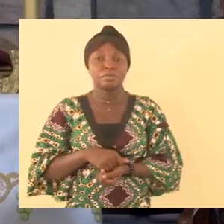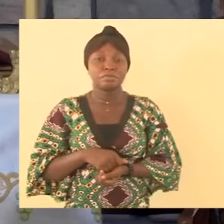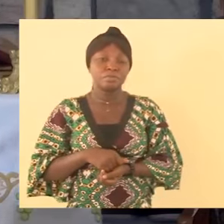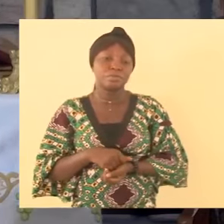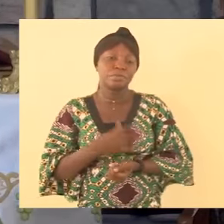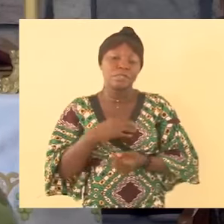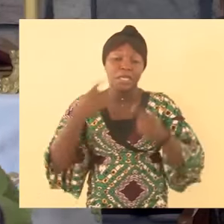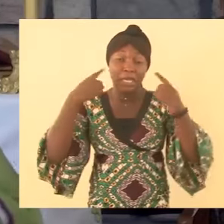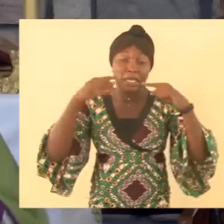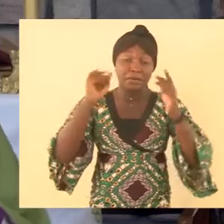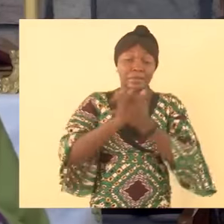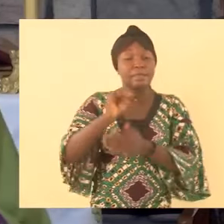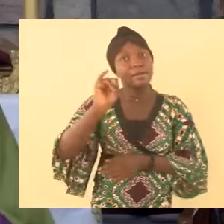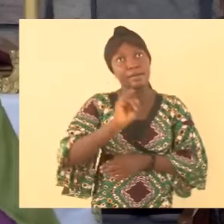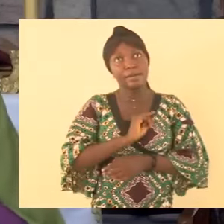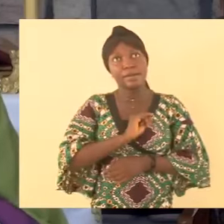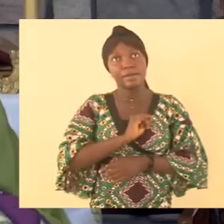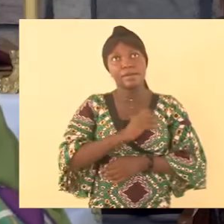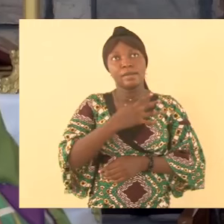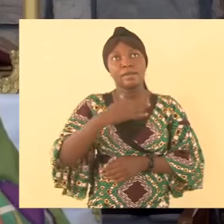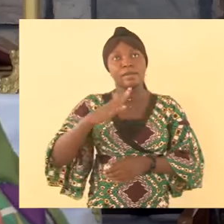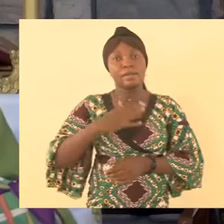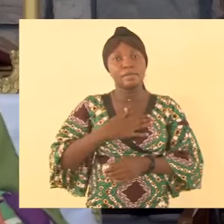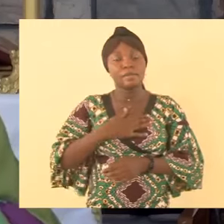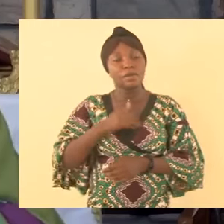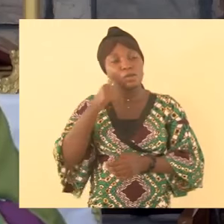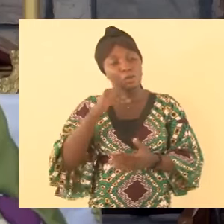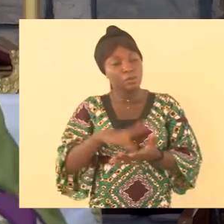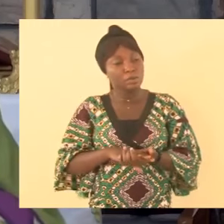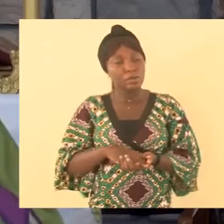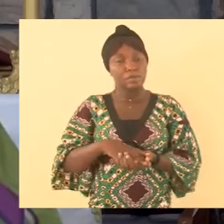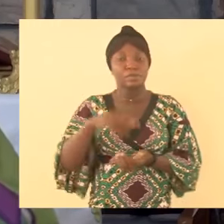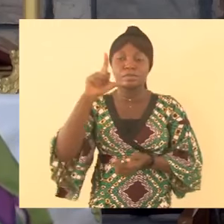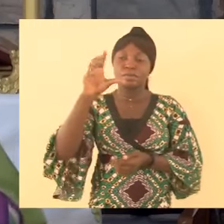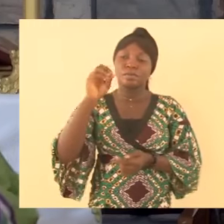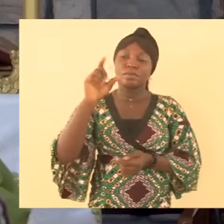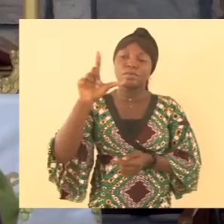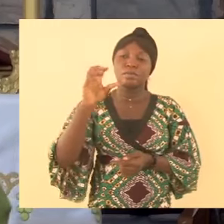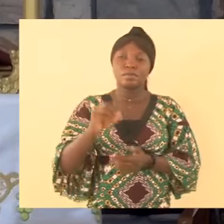do like this, and announce that I and my Lolo,